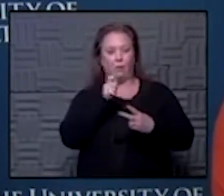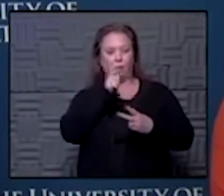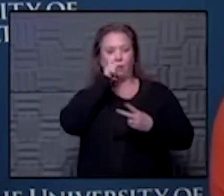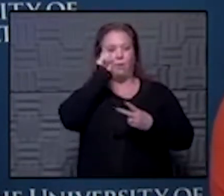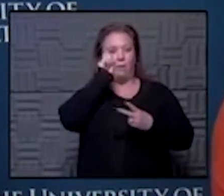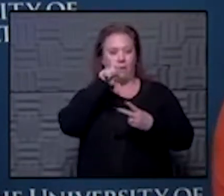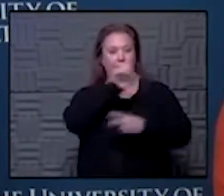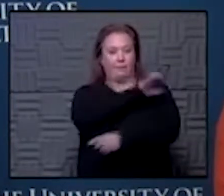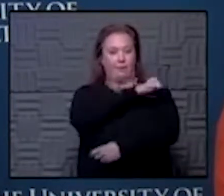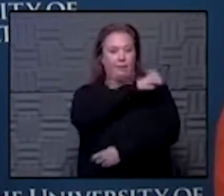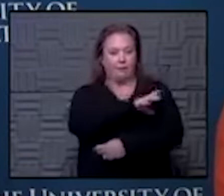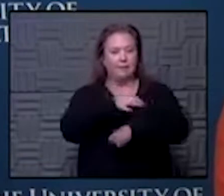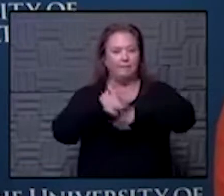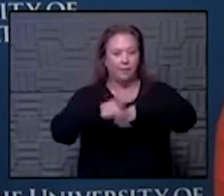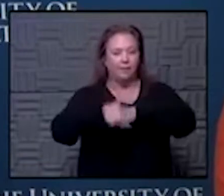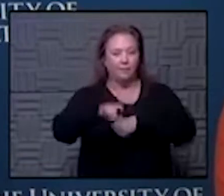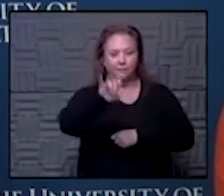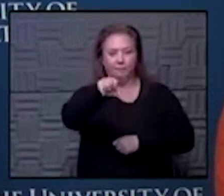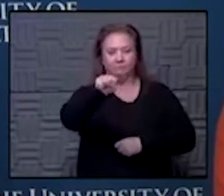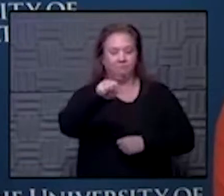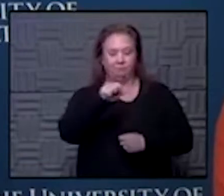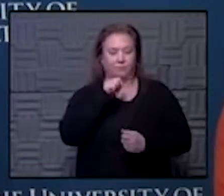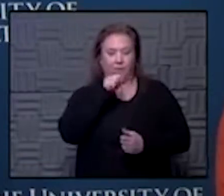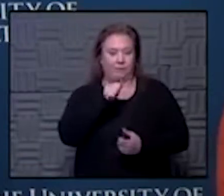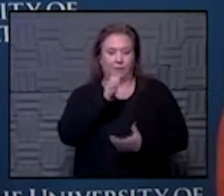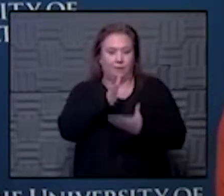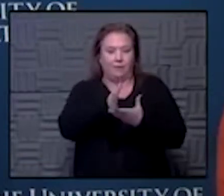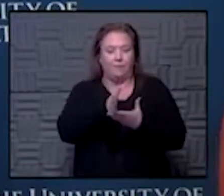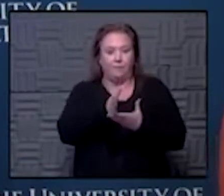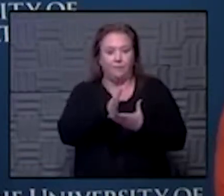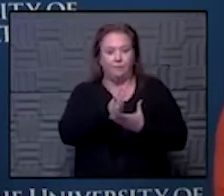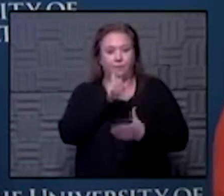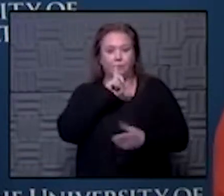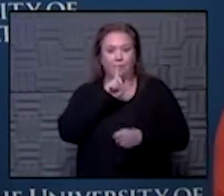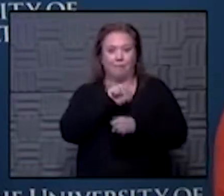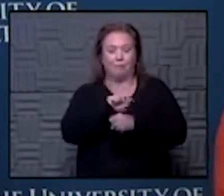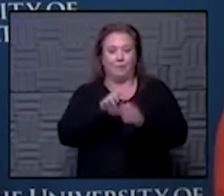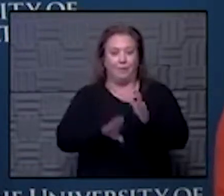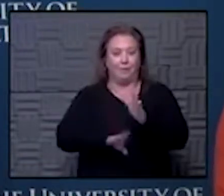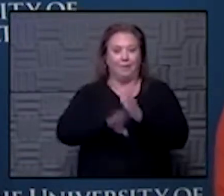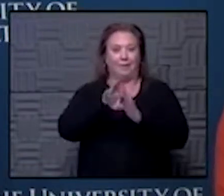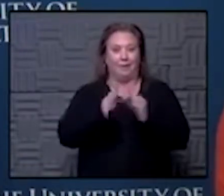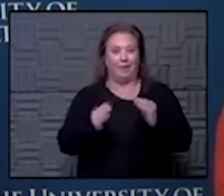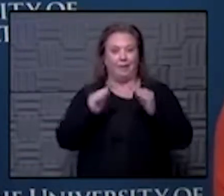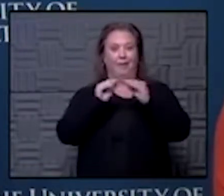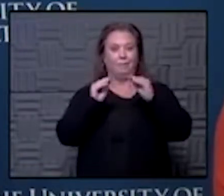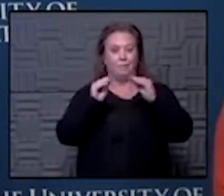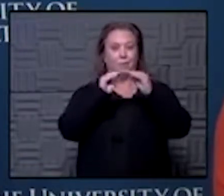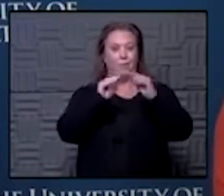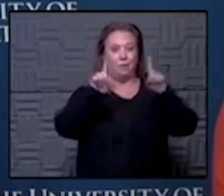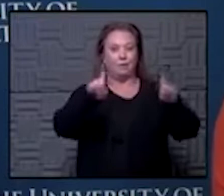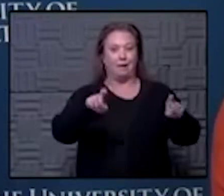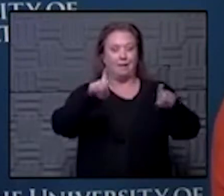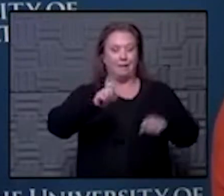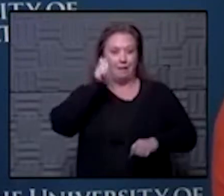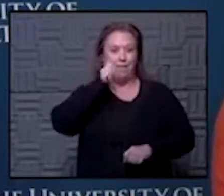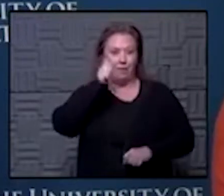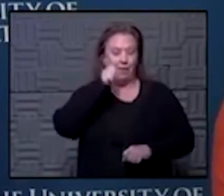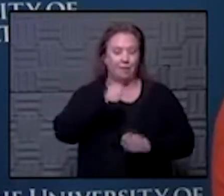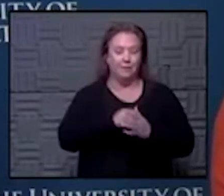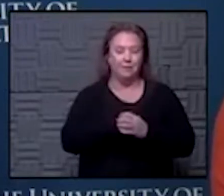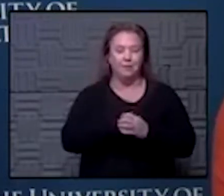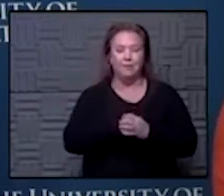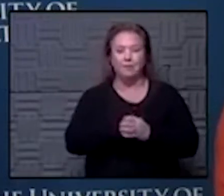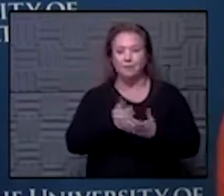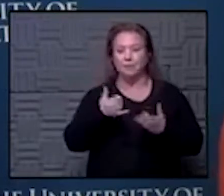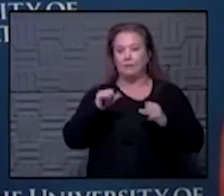available. That hasn't slowed down at all. We actually are increasing our number of tests that we're doing every single day. So that is still